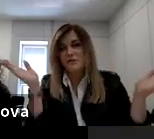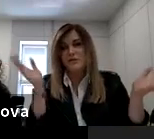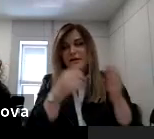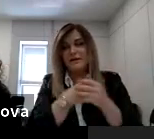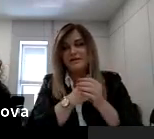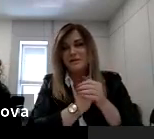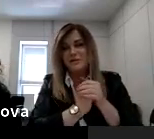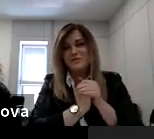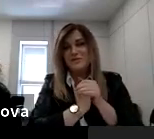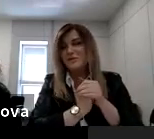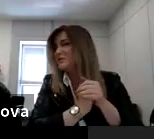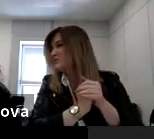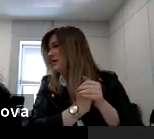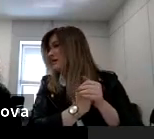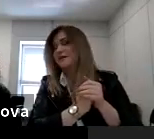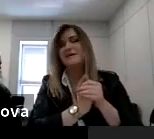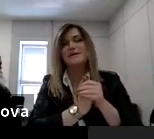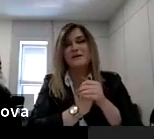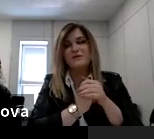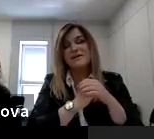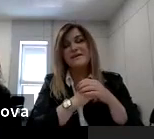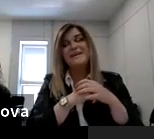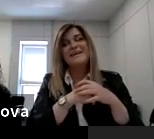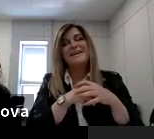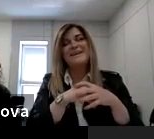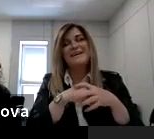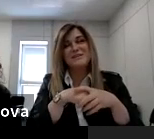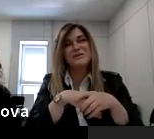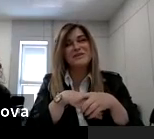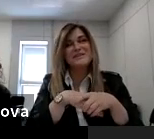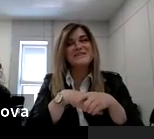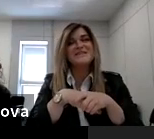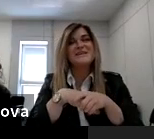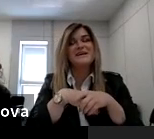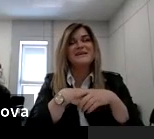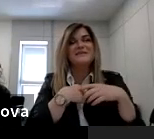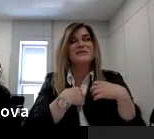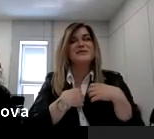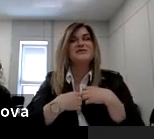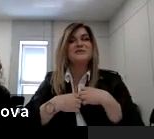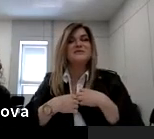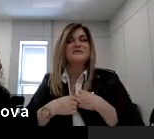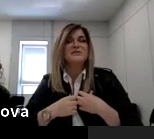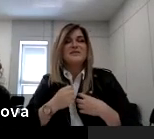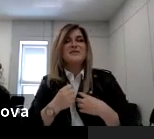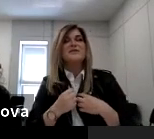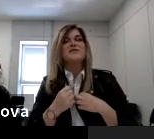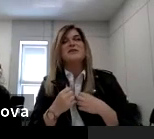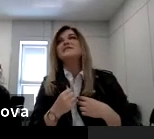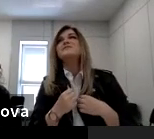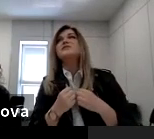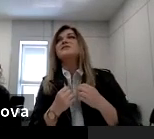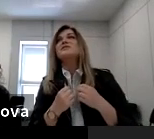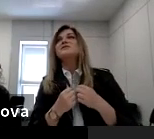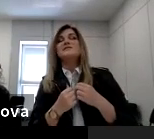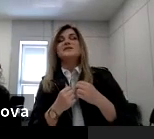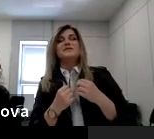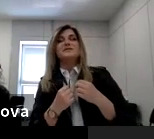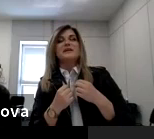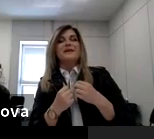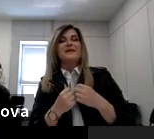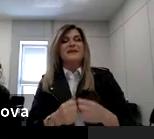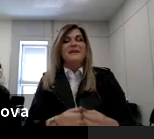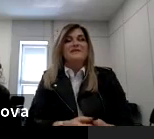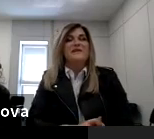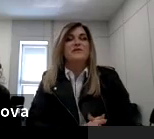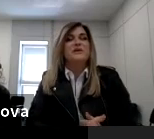And now we are in St. Petersburg with Uliana in our headquarters. Yeah, and you see in Russia it is pretty cold, so